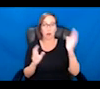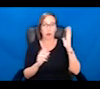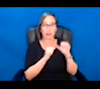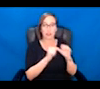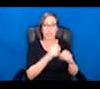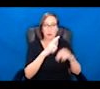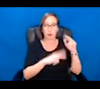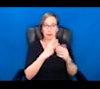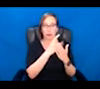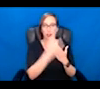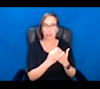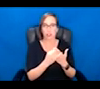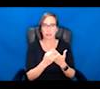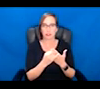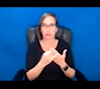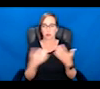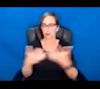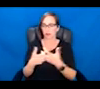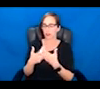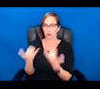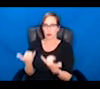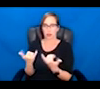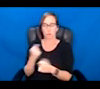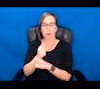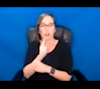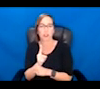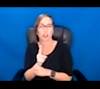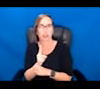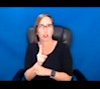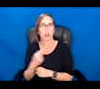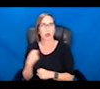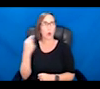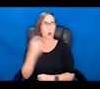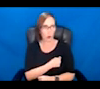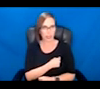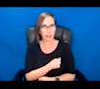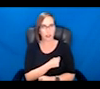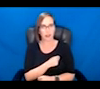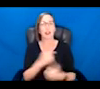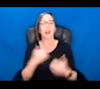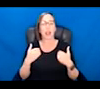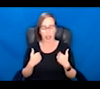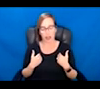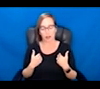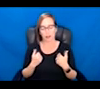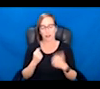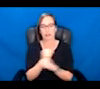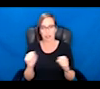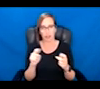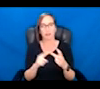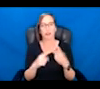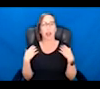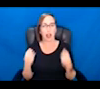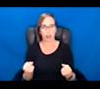so forth, to really make sure that we are in a place where we all have safe, healthy,